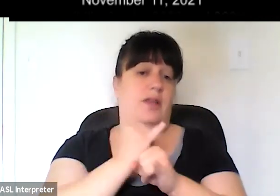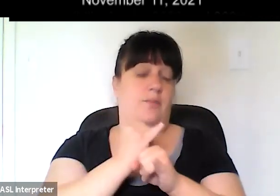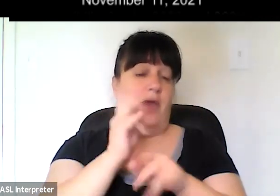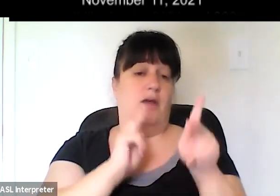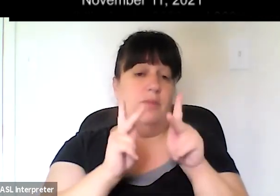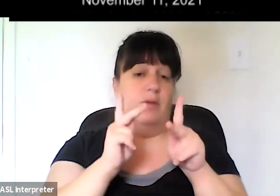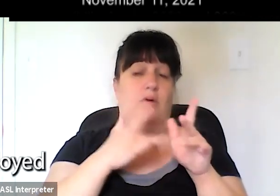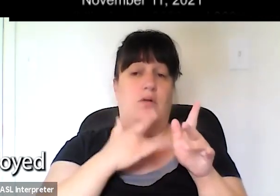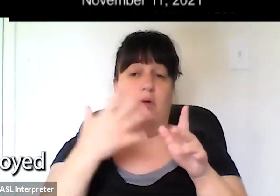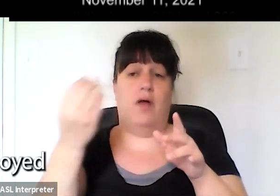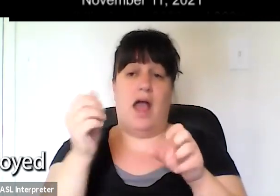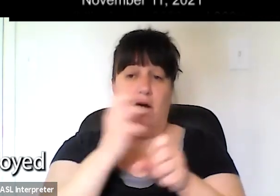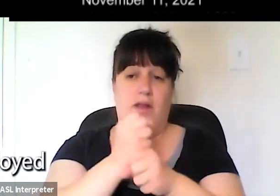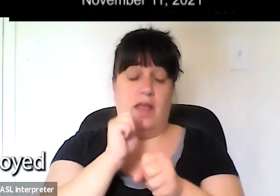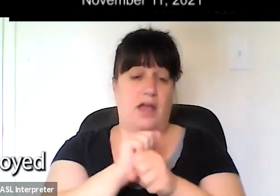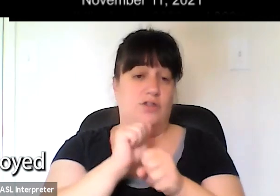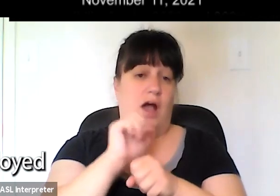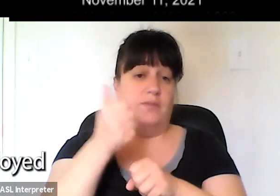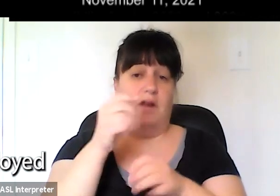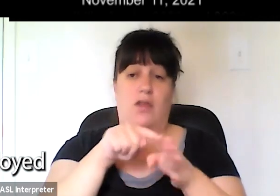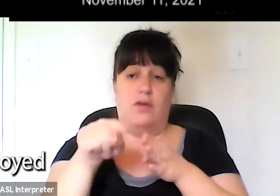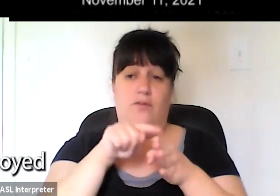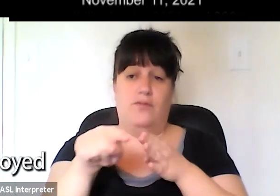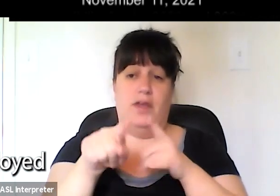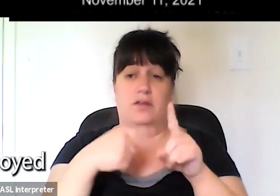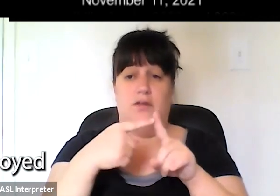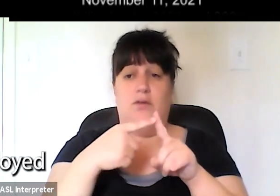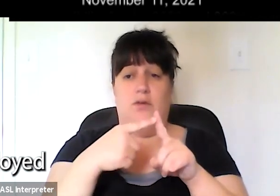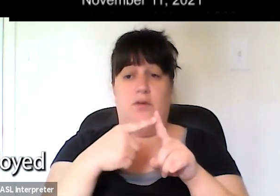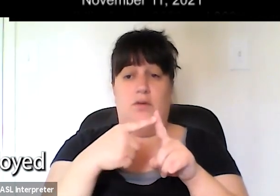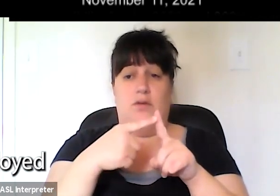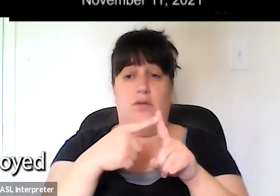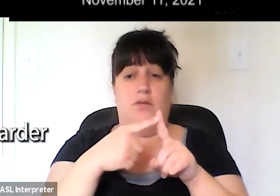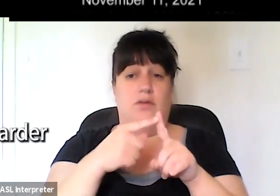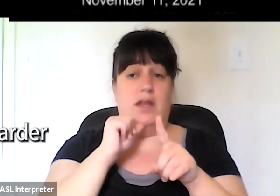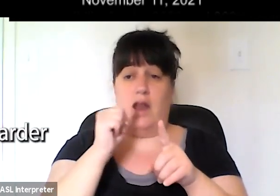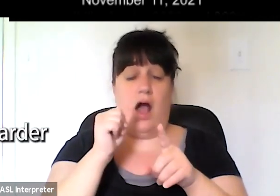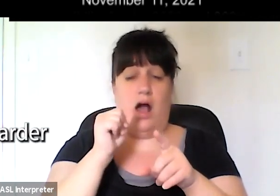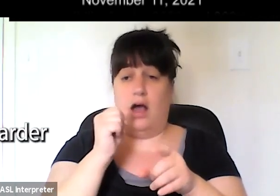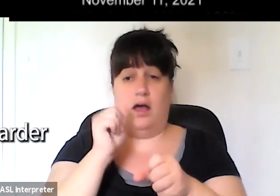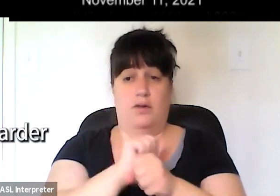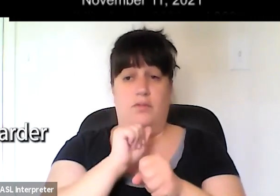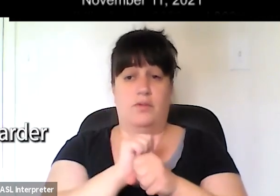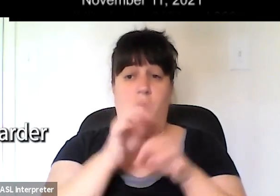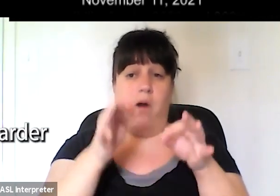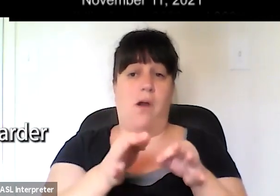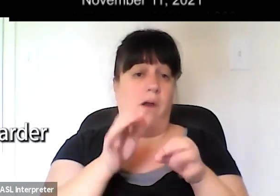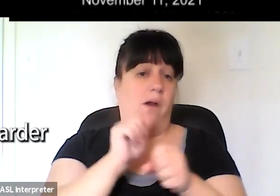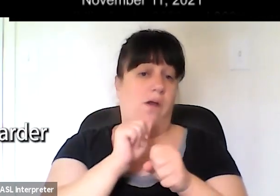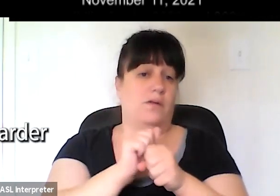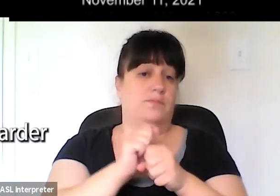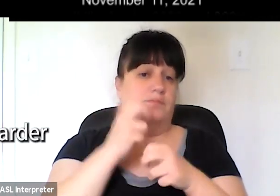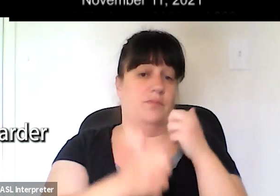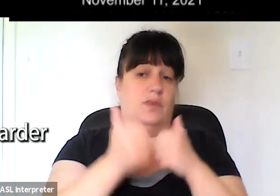get jobs in other sectors where obviously they are underemployed, and definitely employment is much